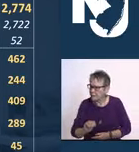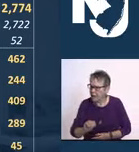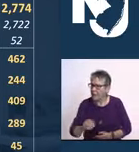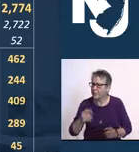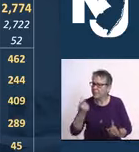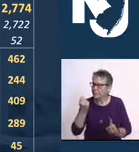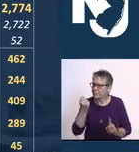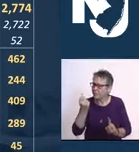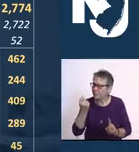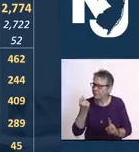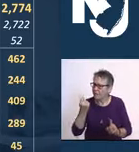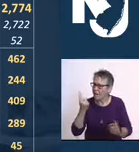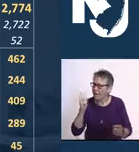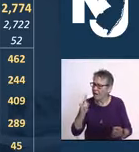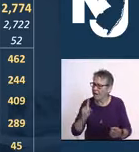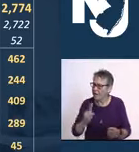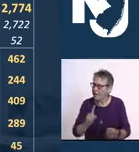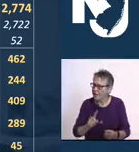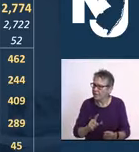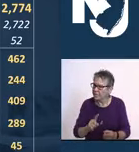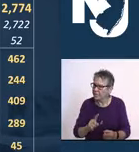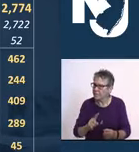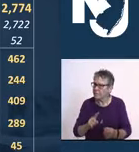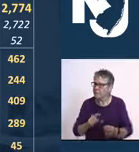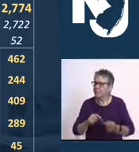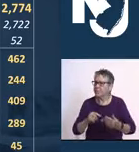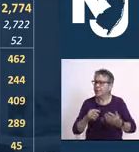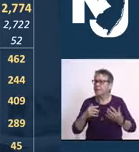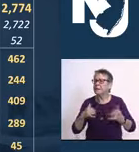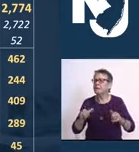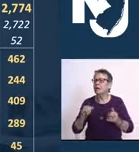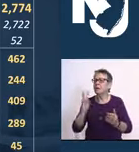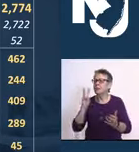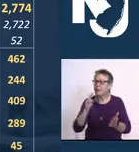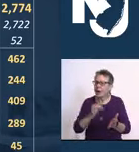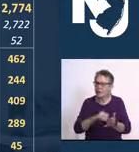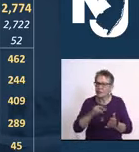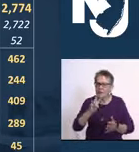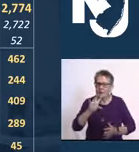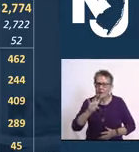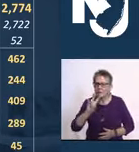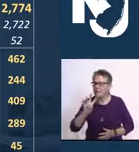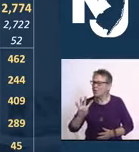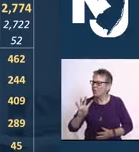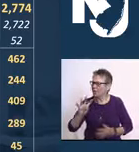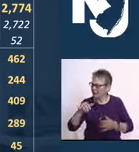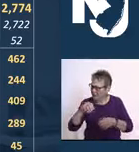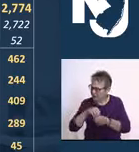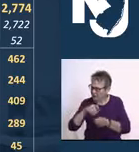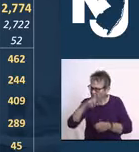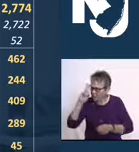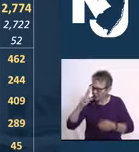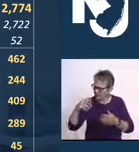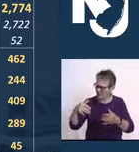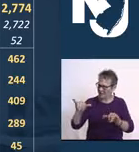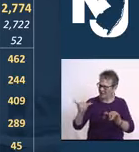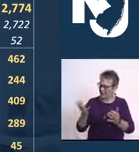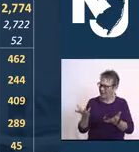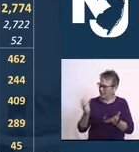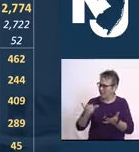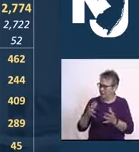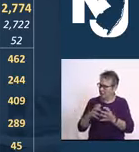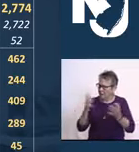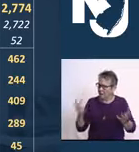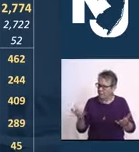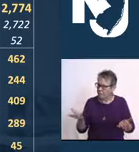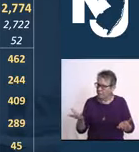development for sure, there are still nearly 2,800 residents in the hospital. We are only now back to where these numbers were at Christmas time,